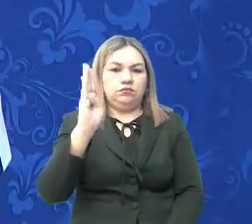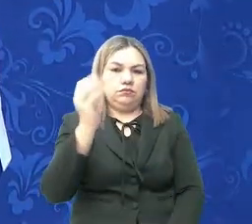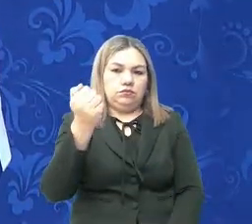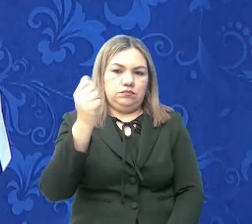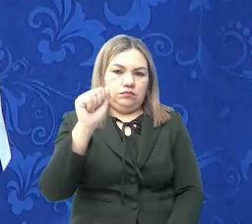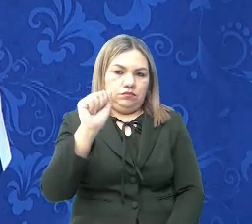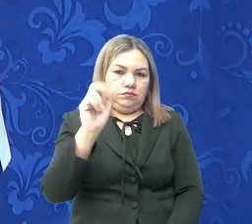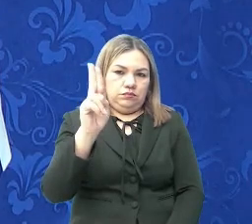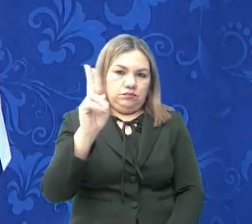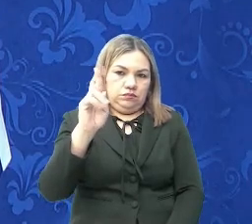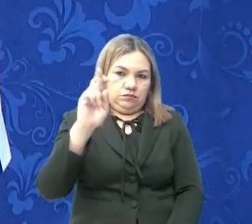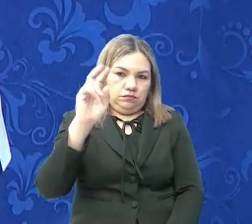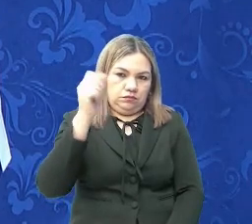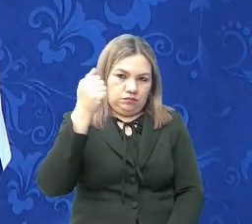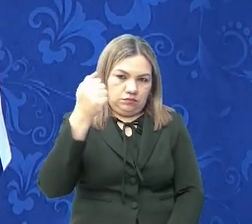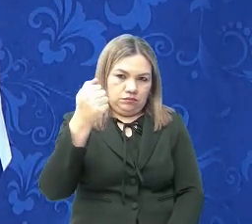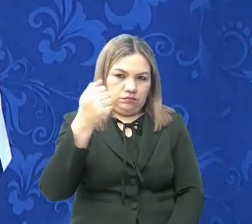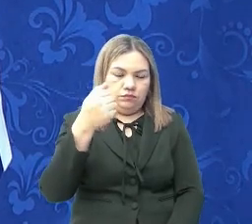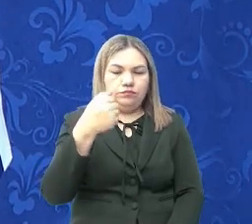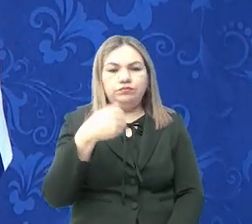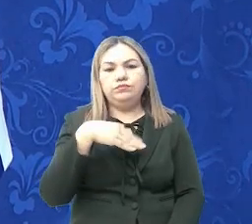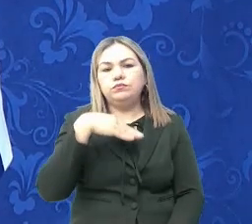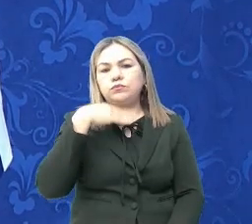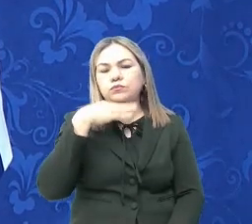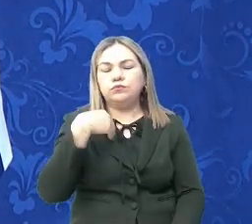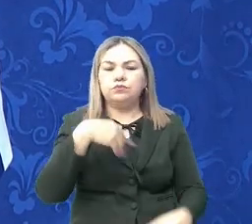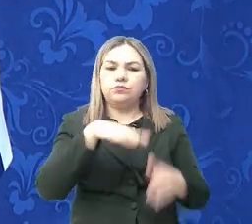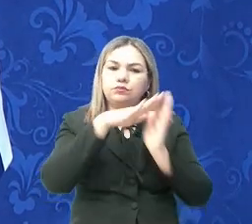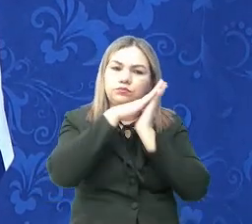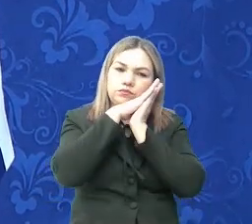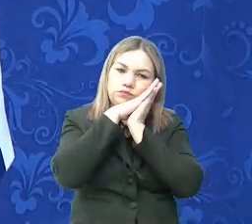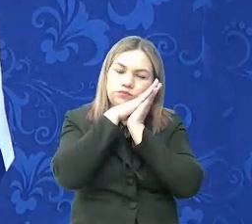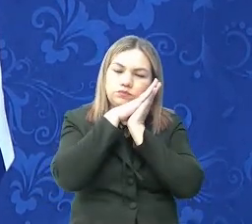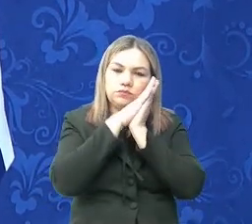that garbage came out of him.